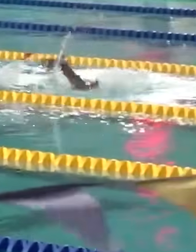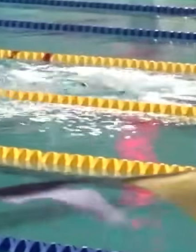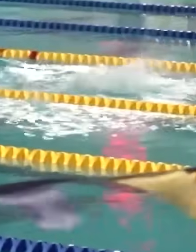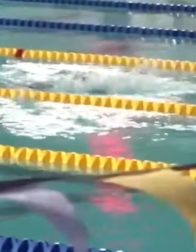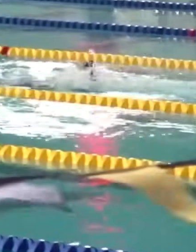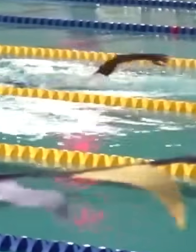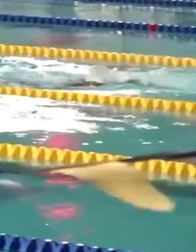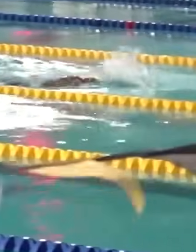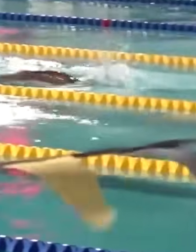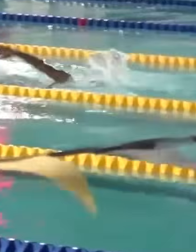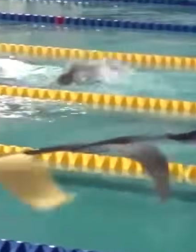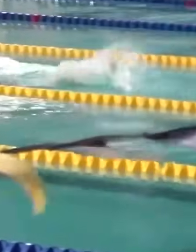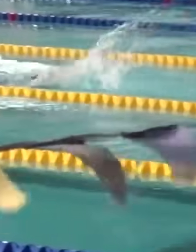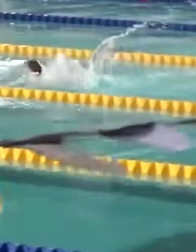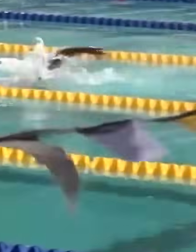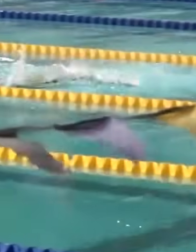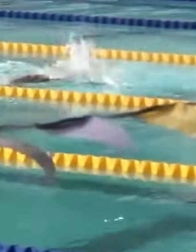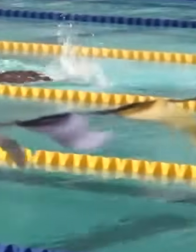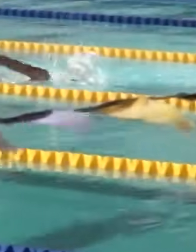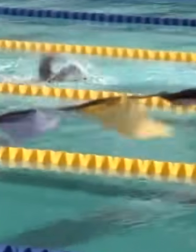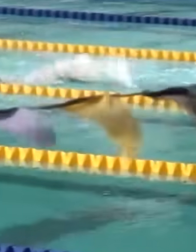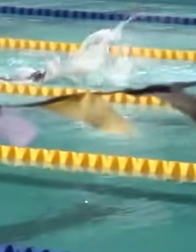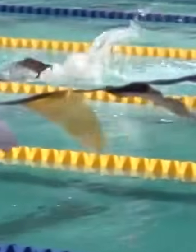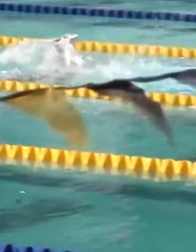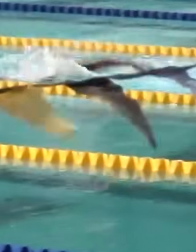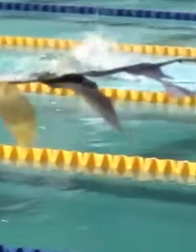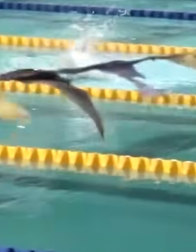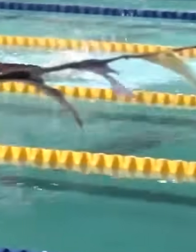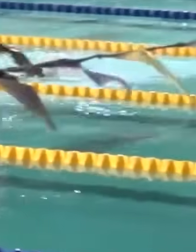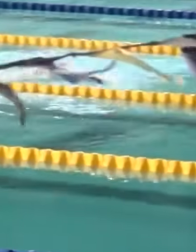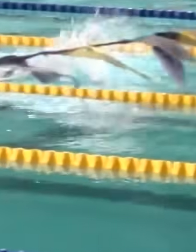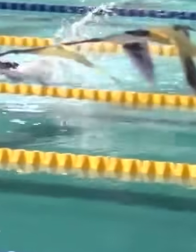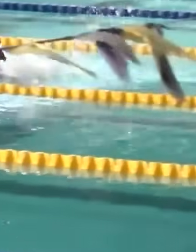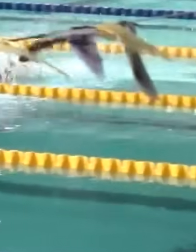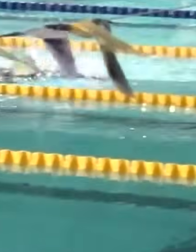like a speedboat. He wins impressively in 3 minutes